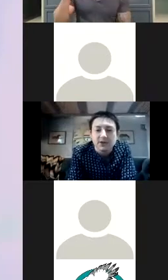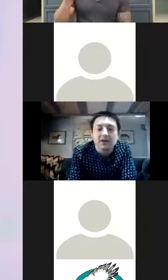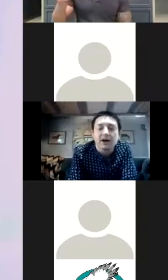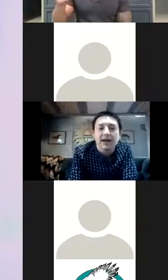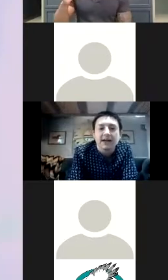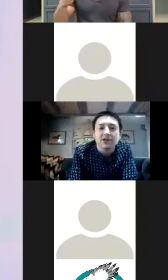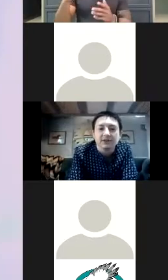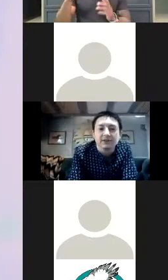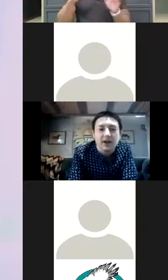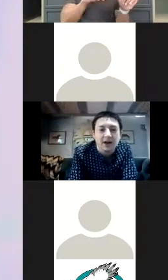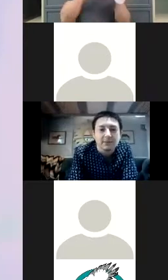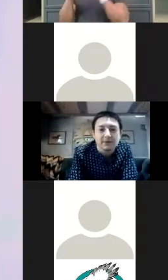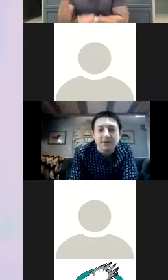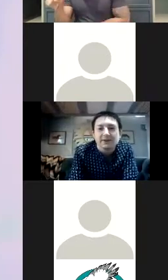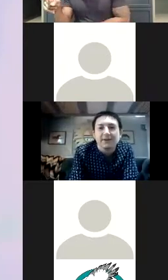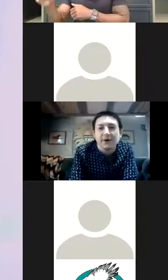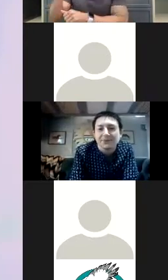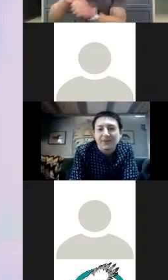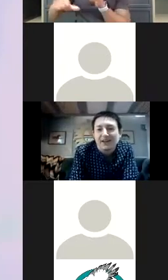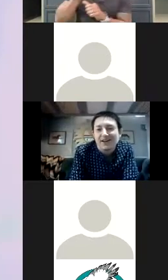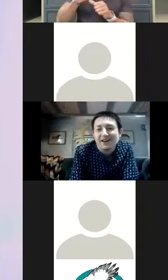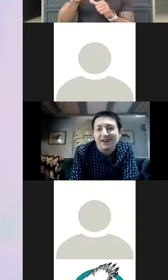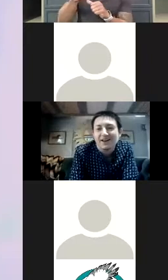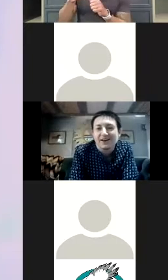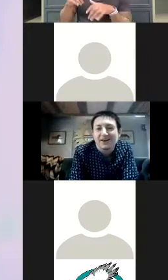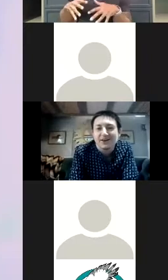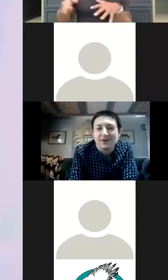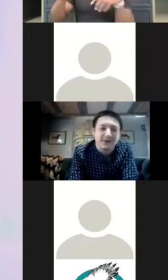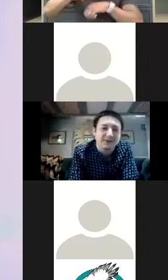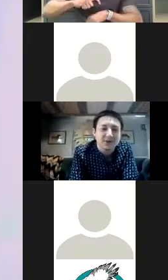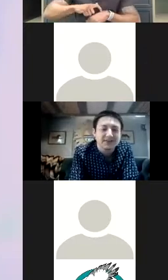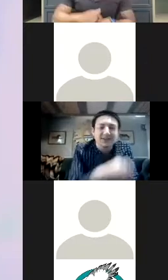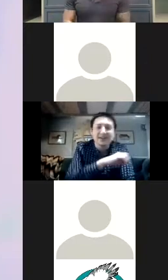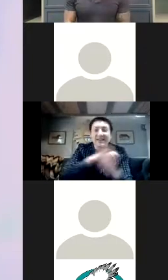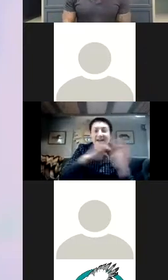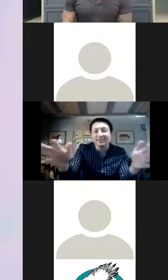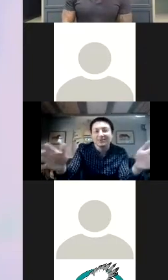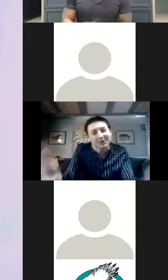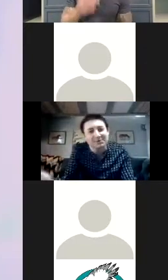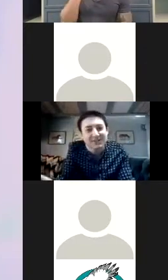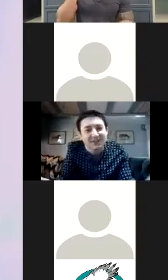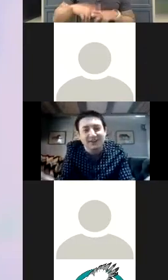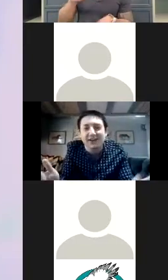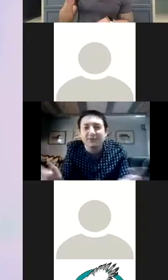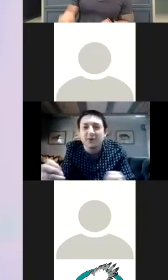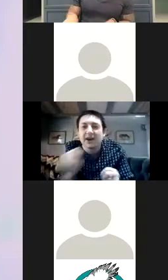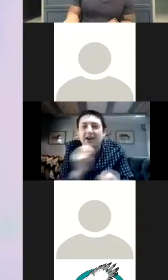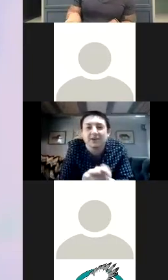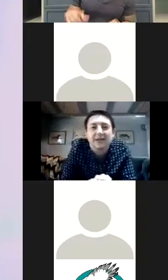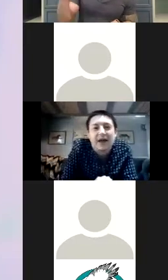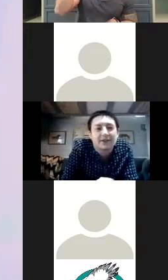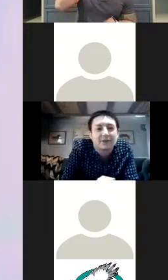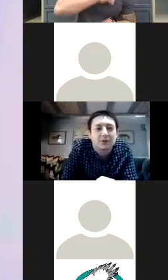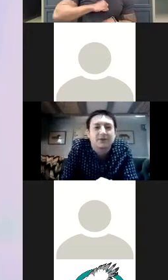each other and anxious time. So, fun little question. Guess the source material. Guess what